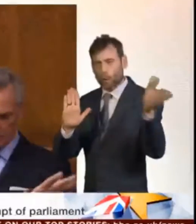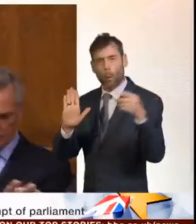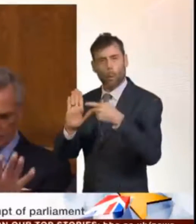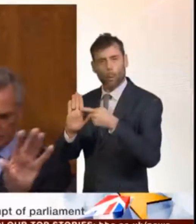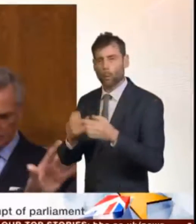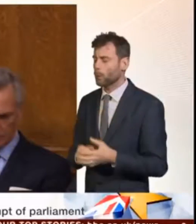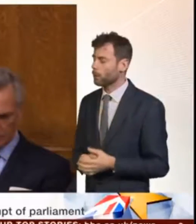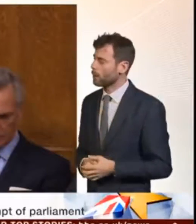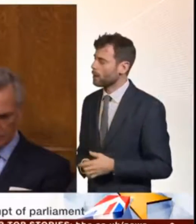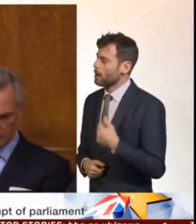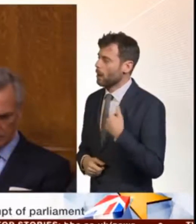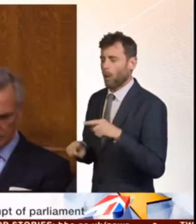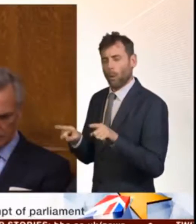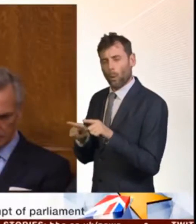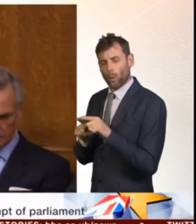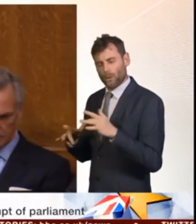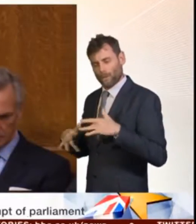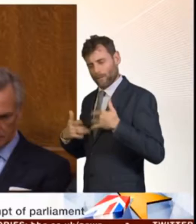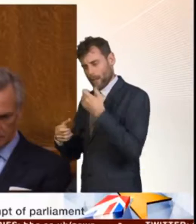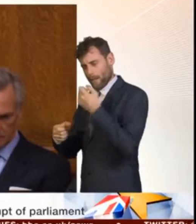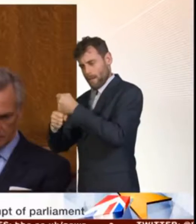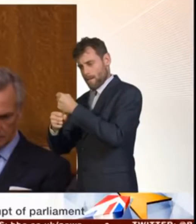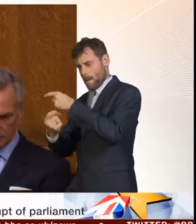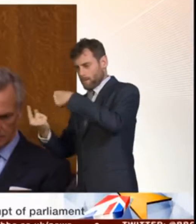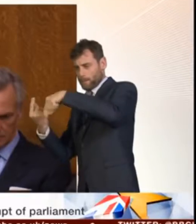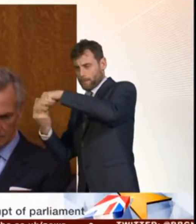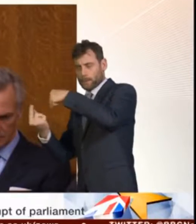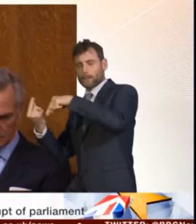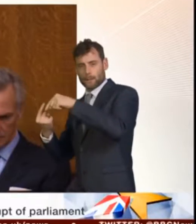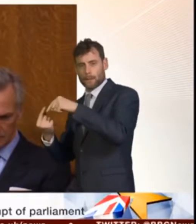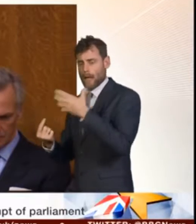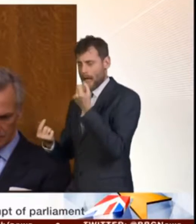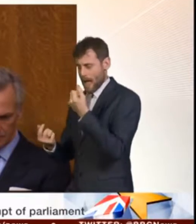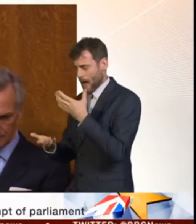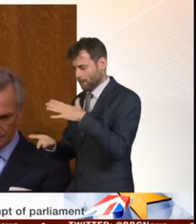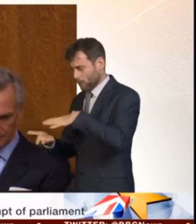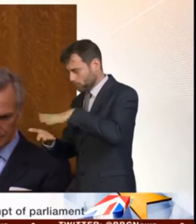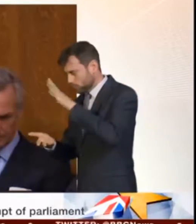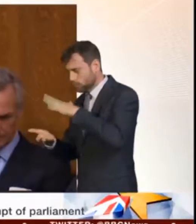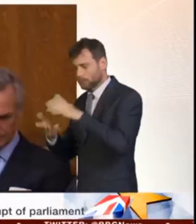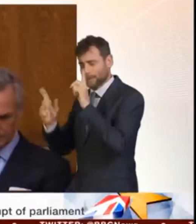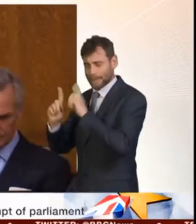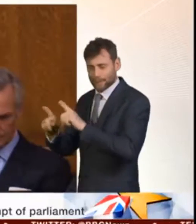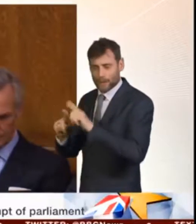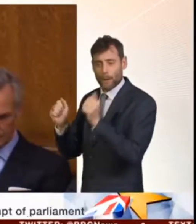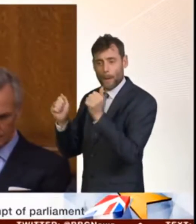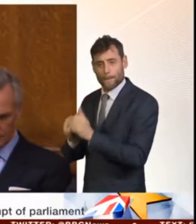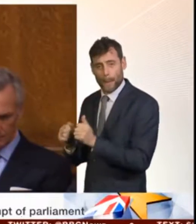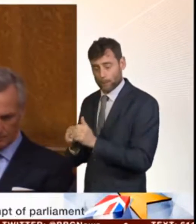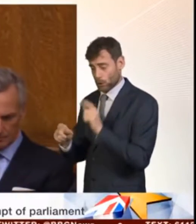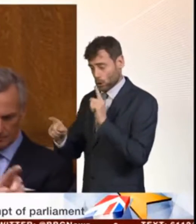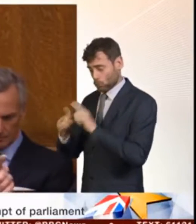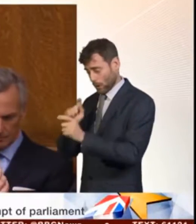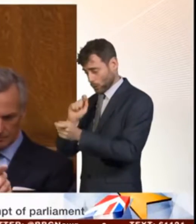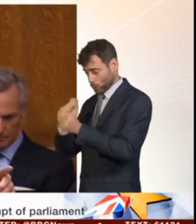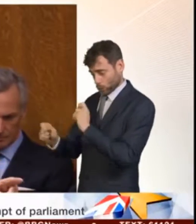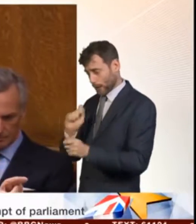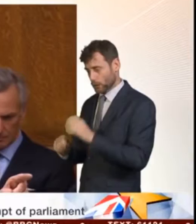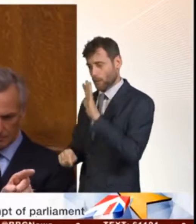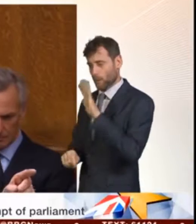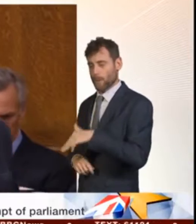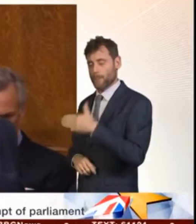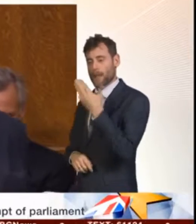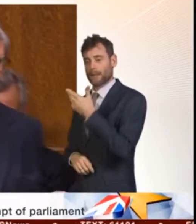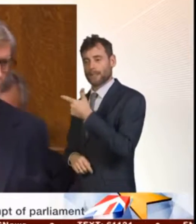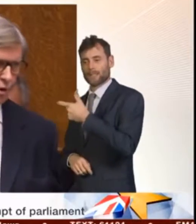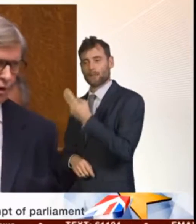from within governmental circles, that there are sheaves of papers unpacking the repeal of the 1972 Act with respect to